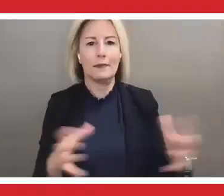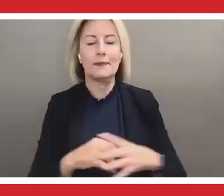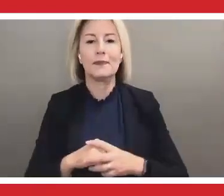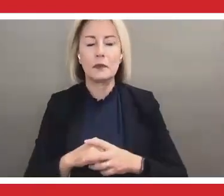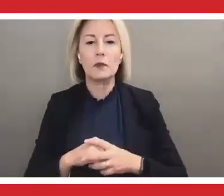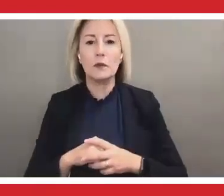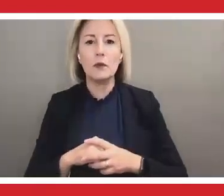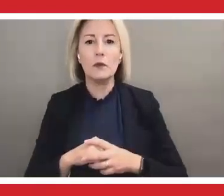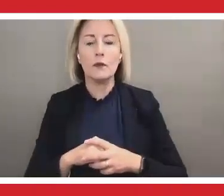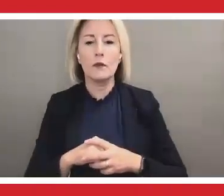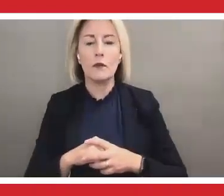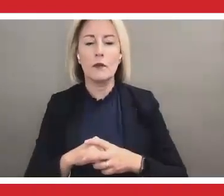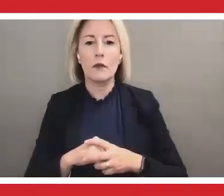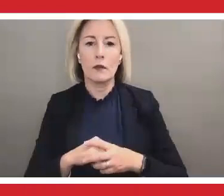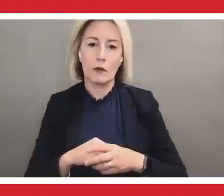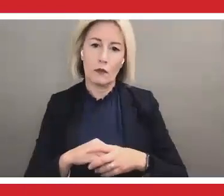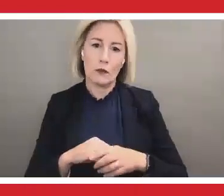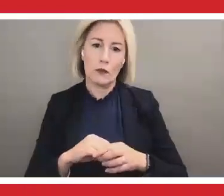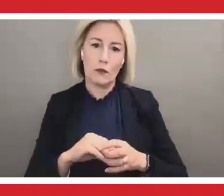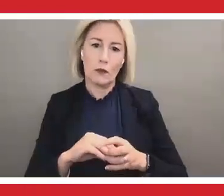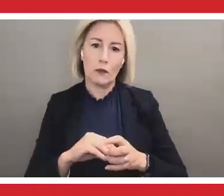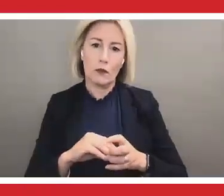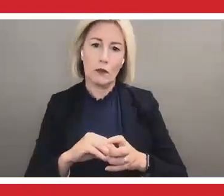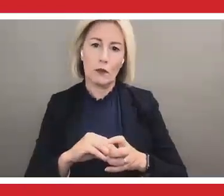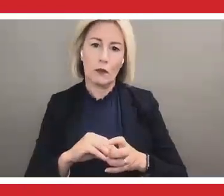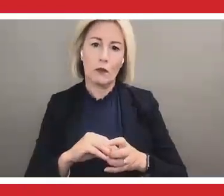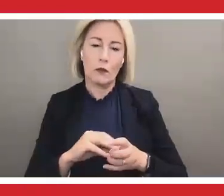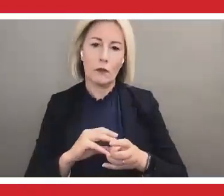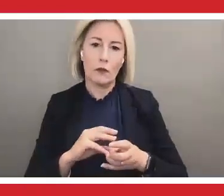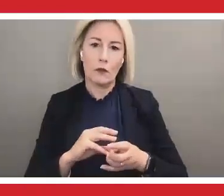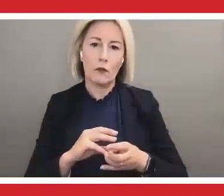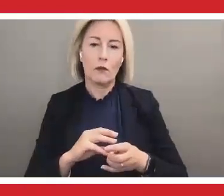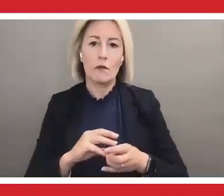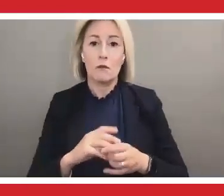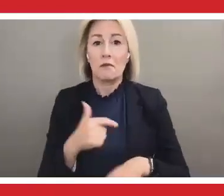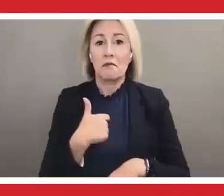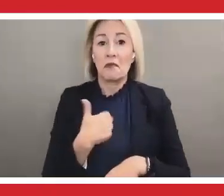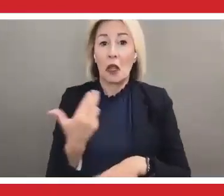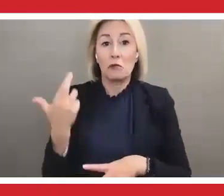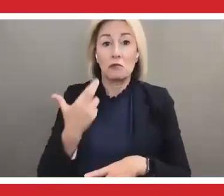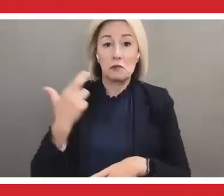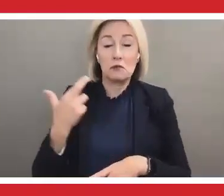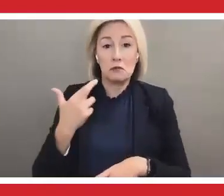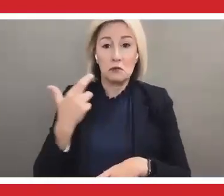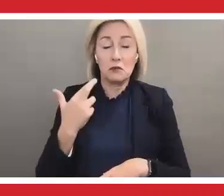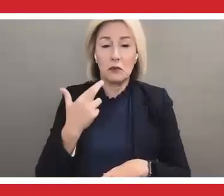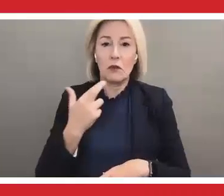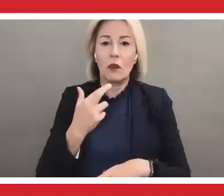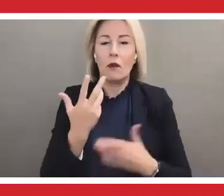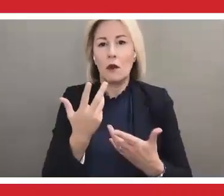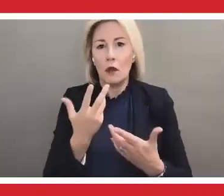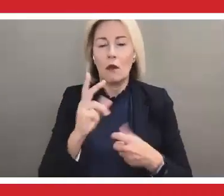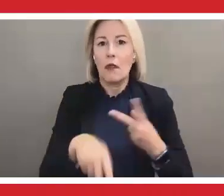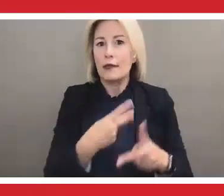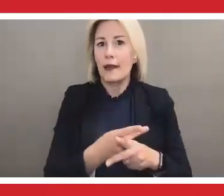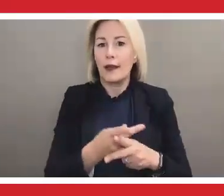And what we realize is that indeed these kind of countries, they